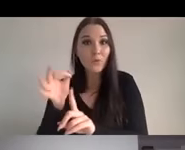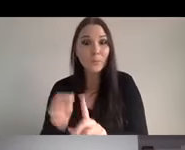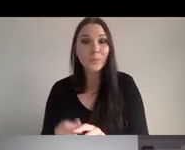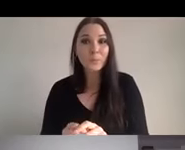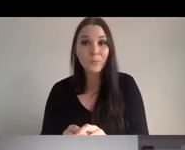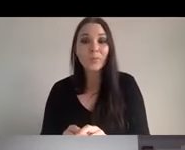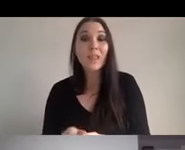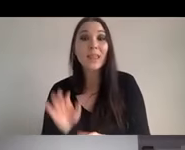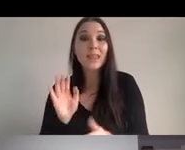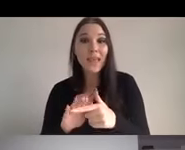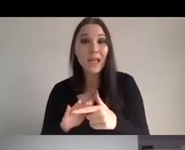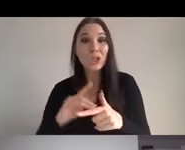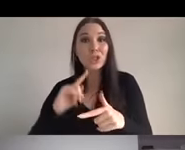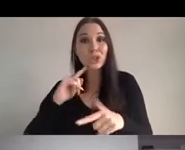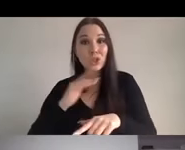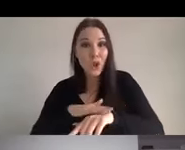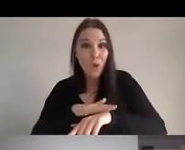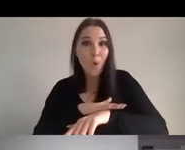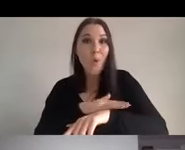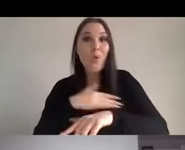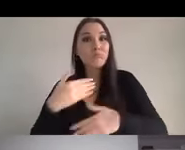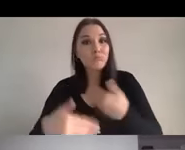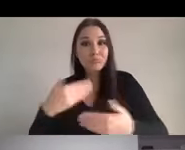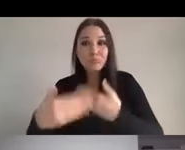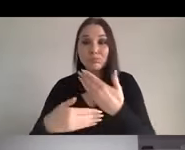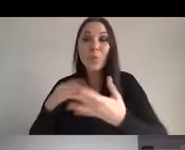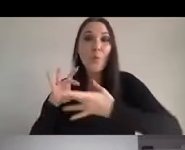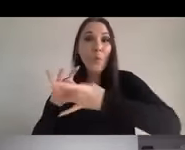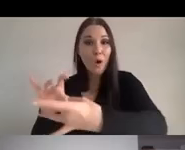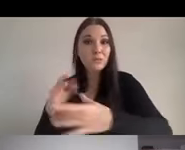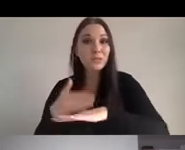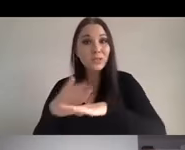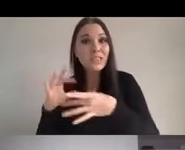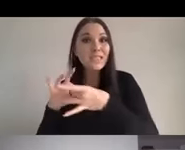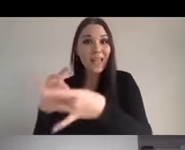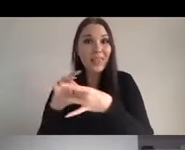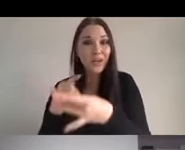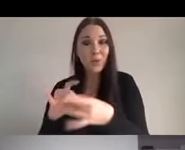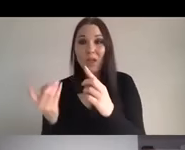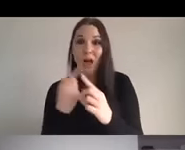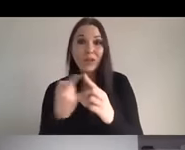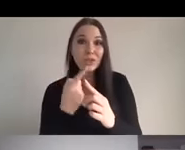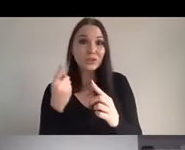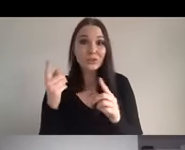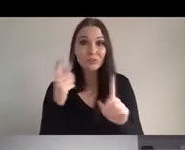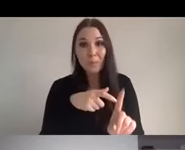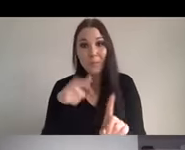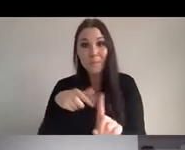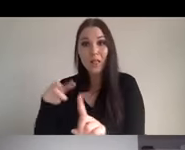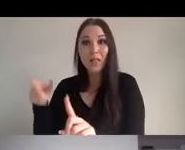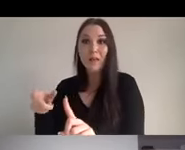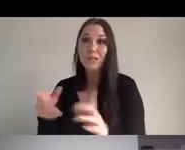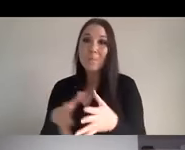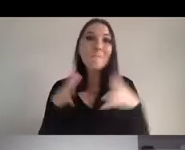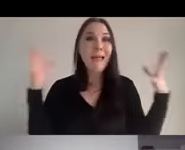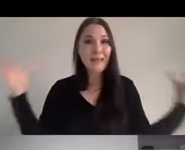then they can slowly start to work together with others and build bigger projects, but they